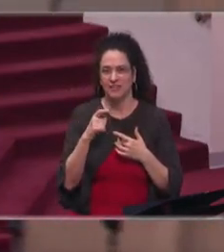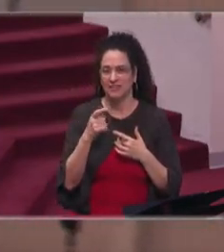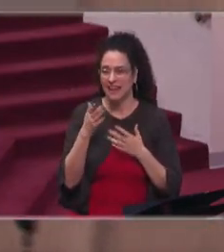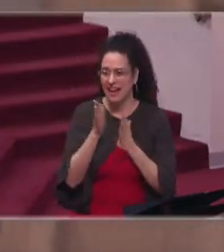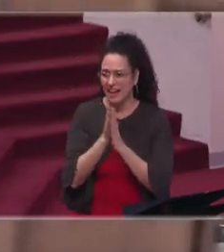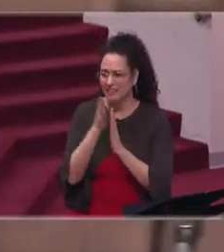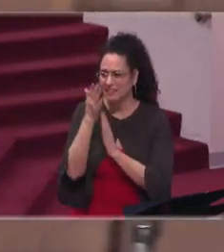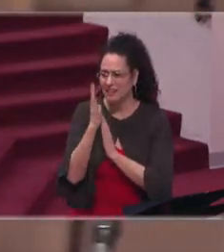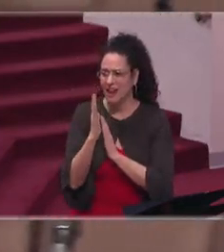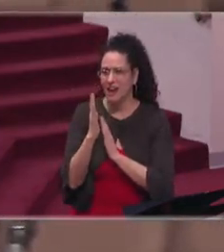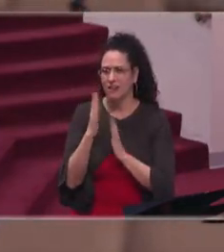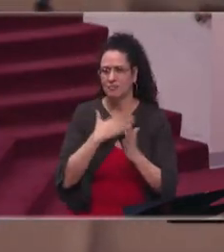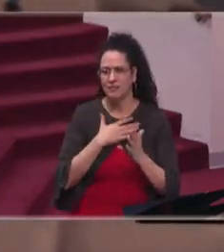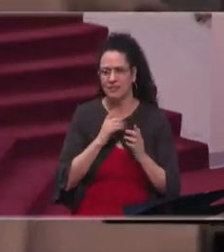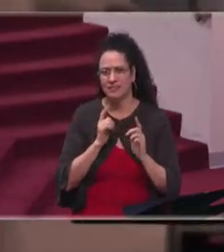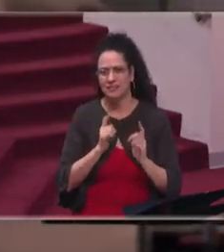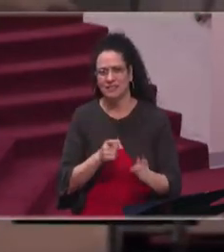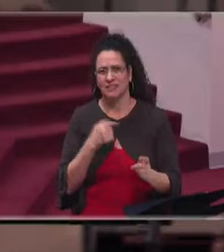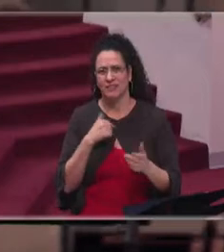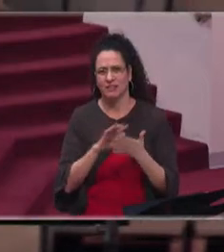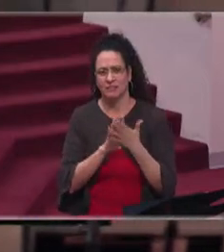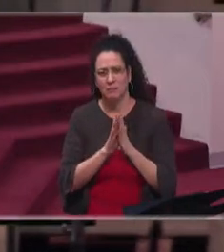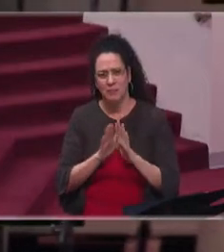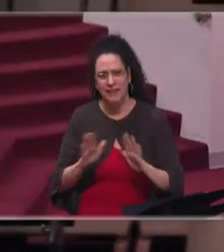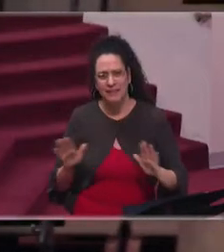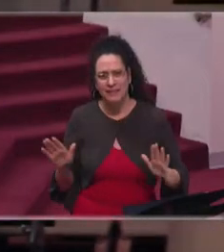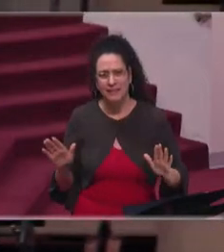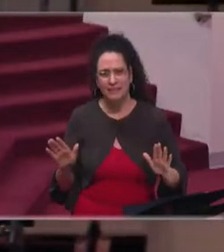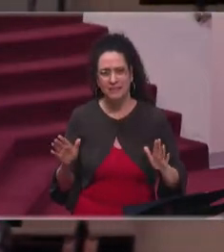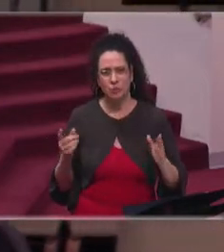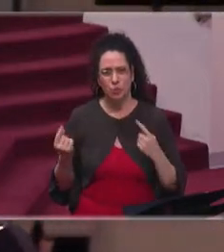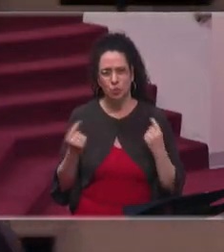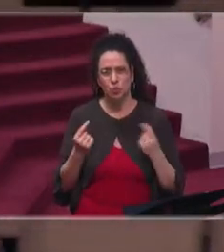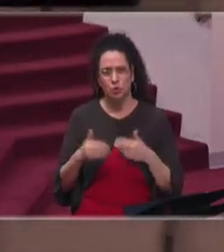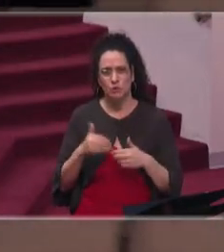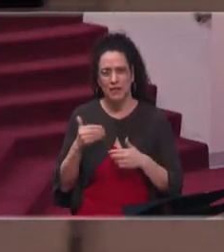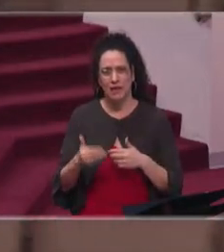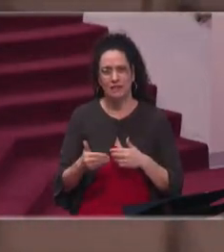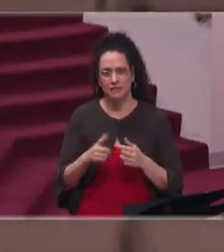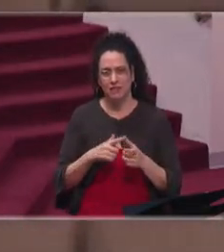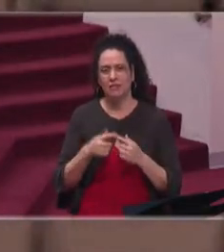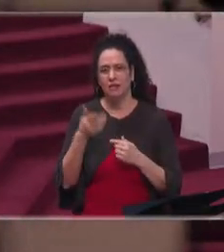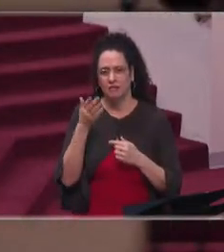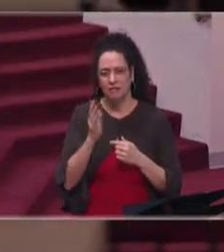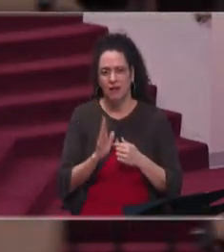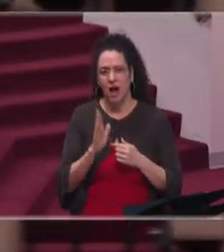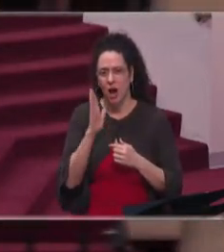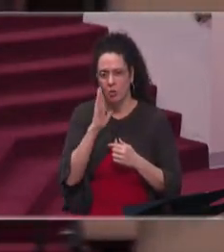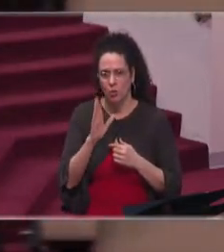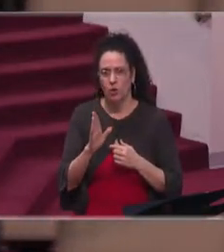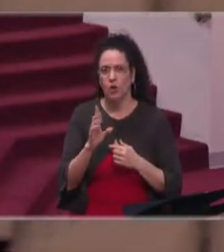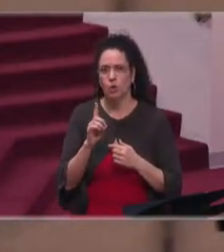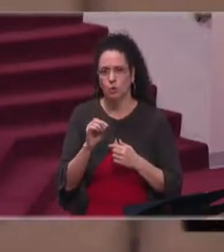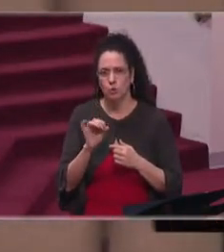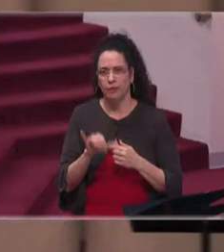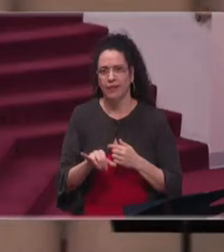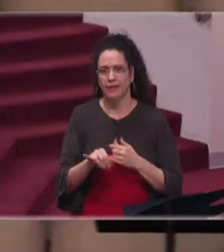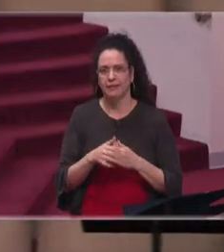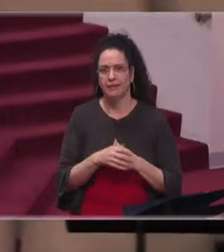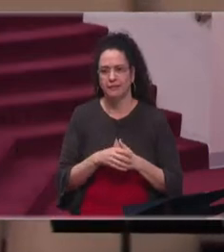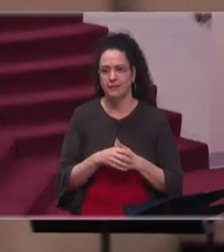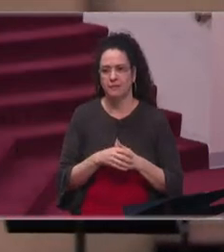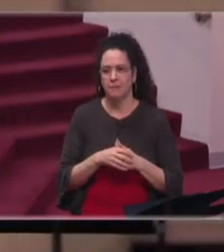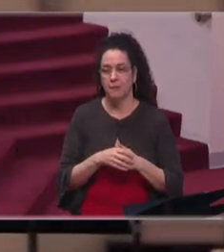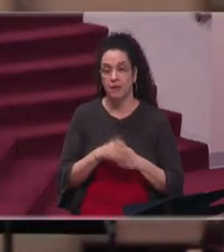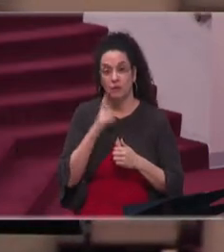give us peace about how we are to move forward. And He'll do that. He will do that.